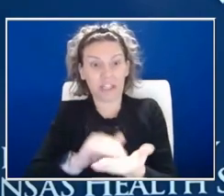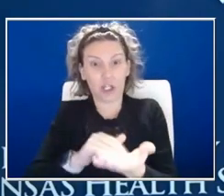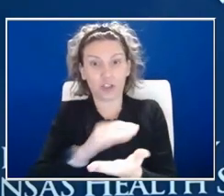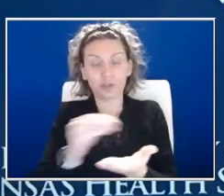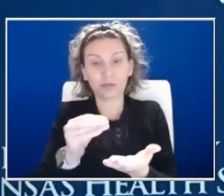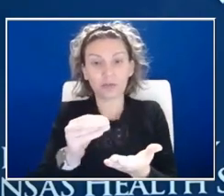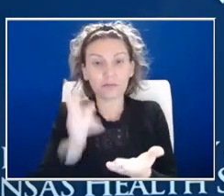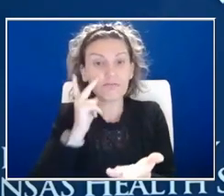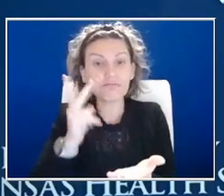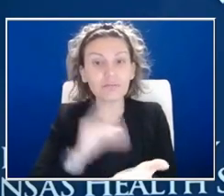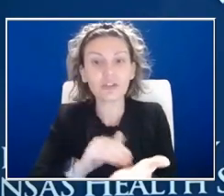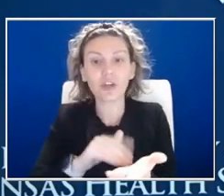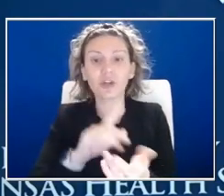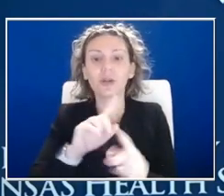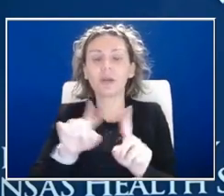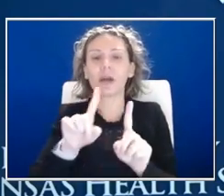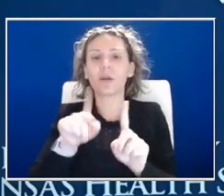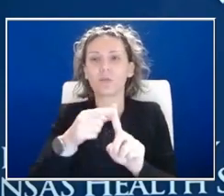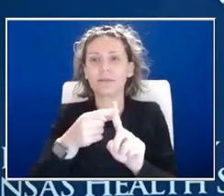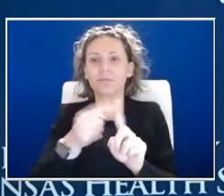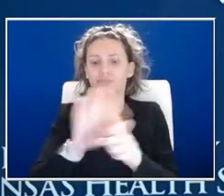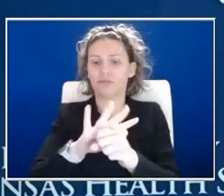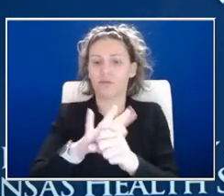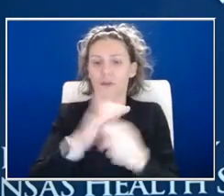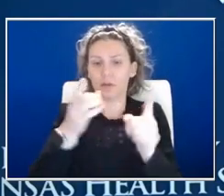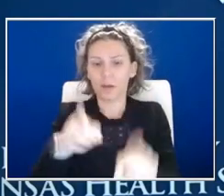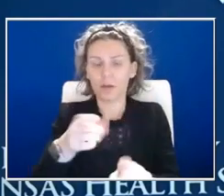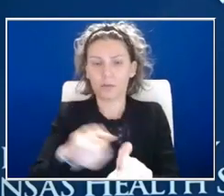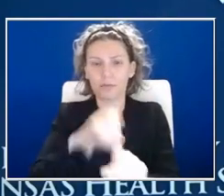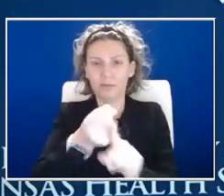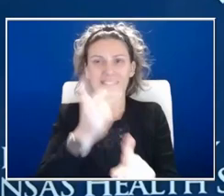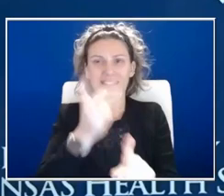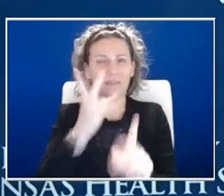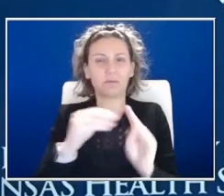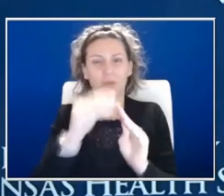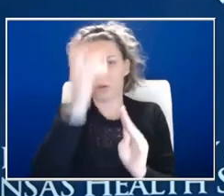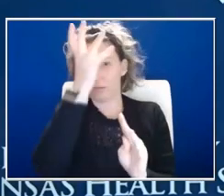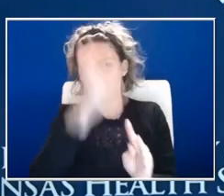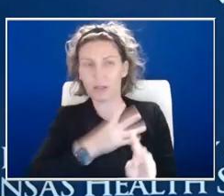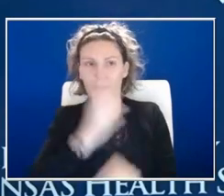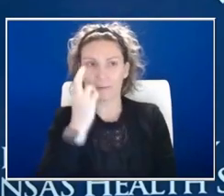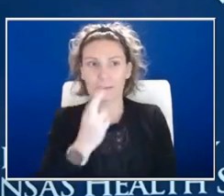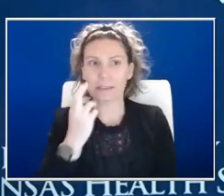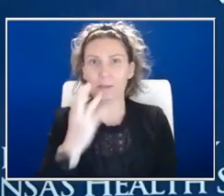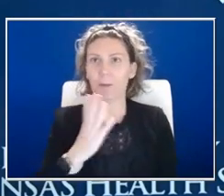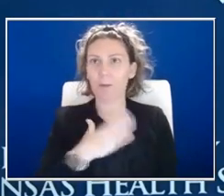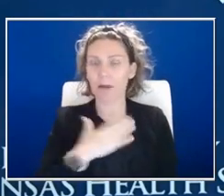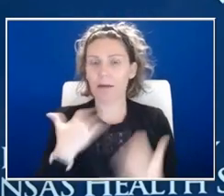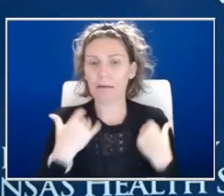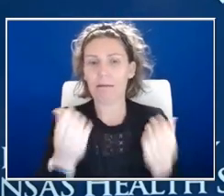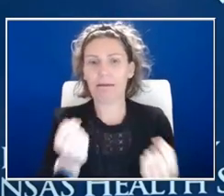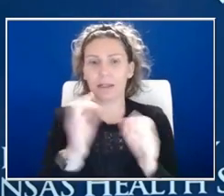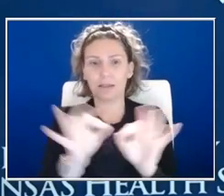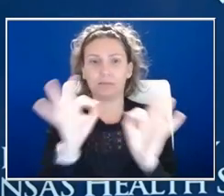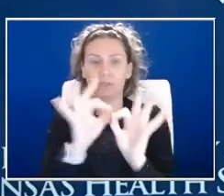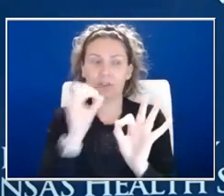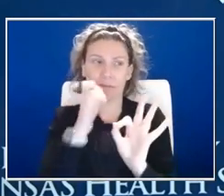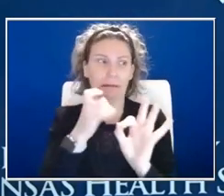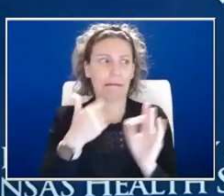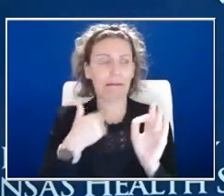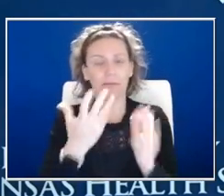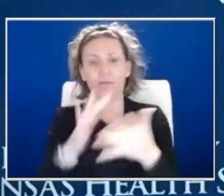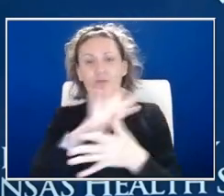once the pandemic really started, I started to see a lot more men who realized that their health was important and they didn't have a primary care provider and they really wanted